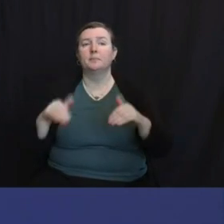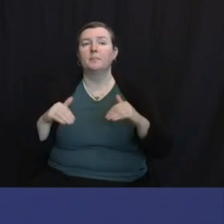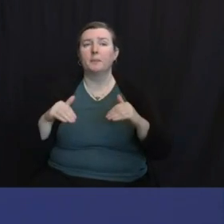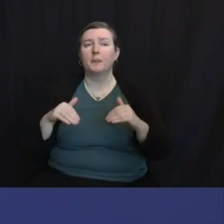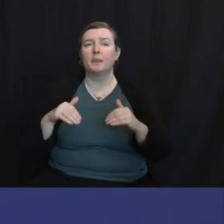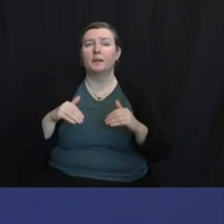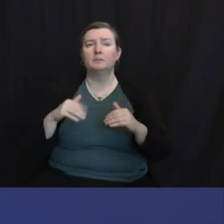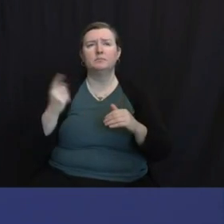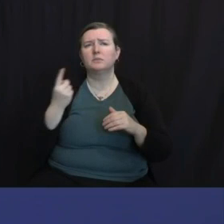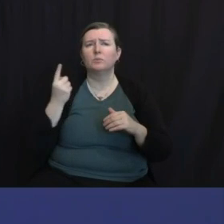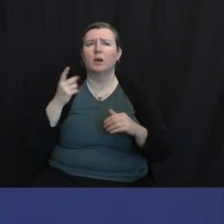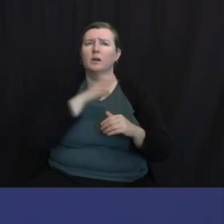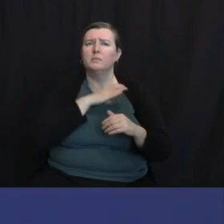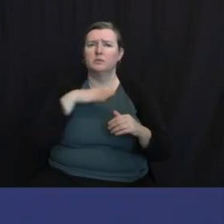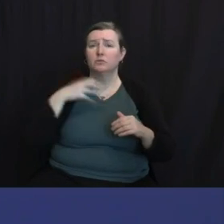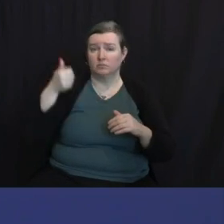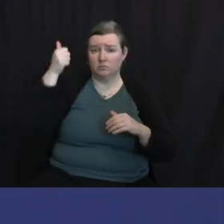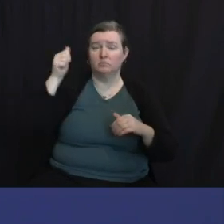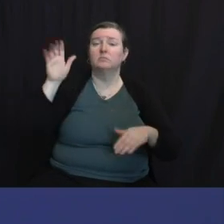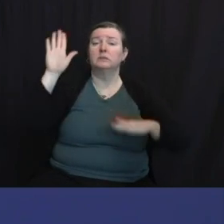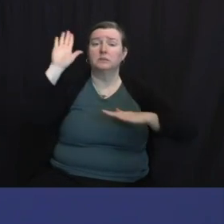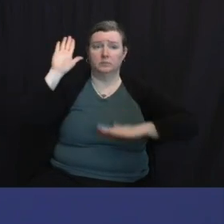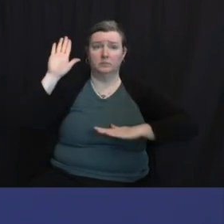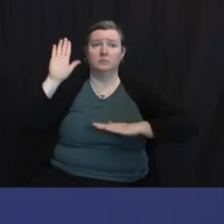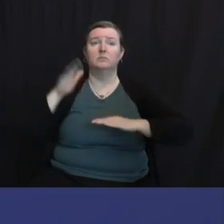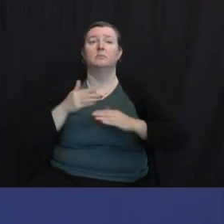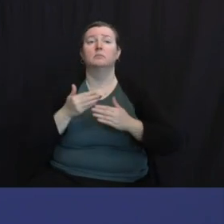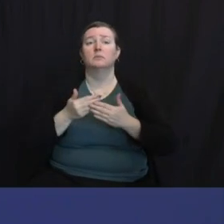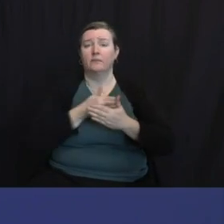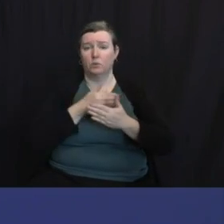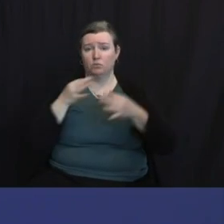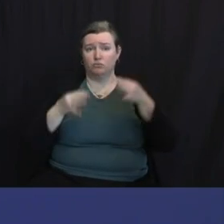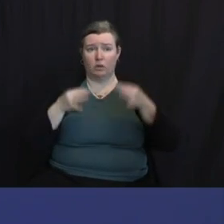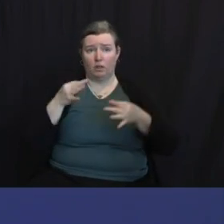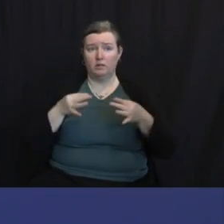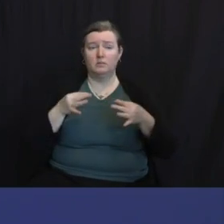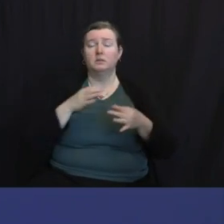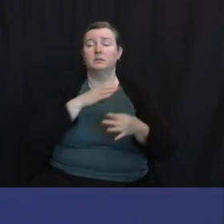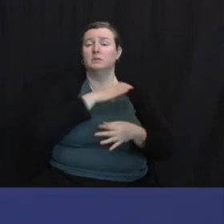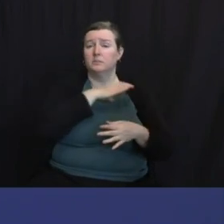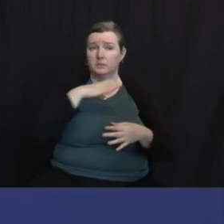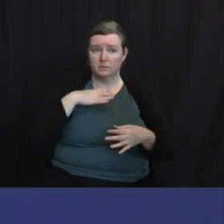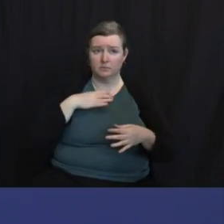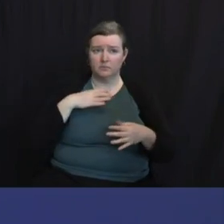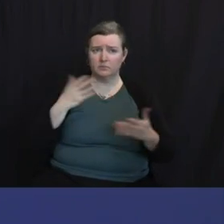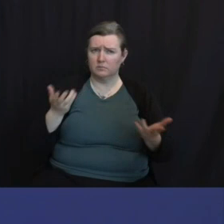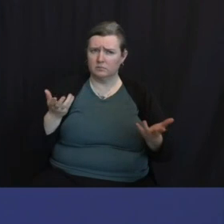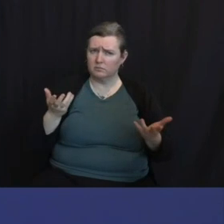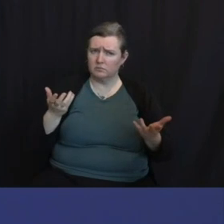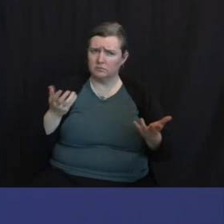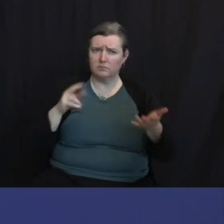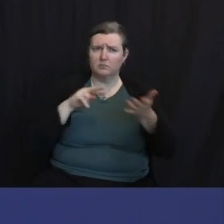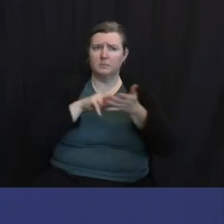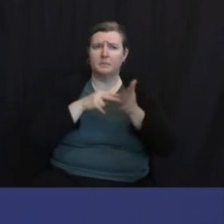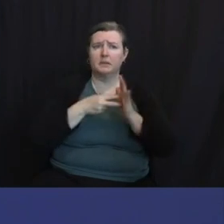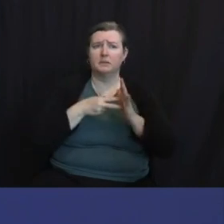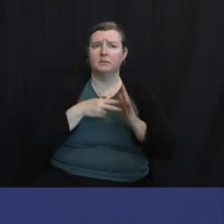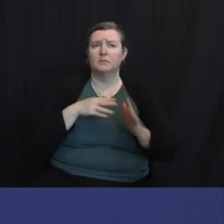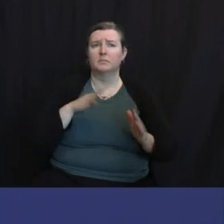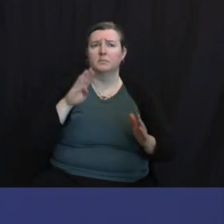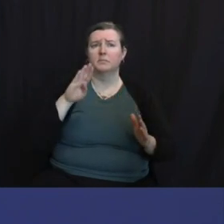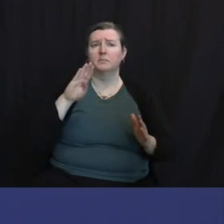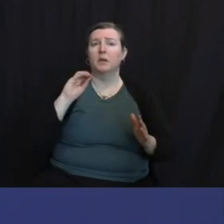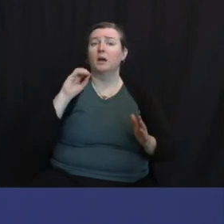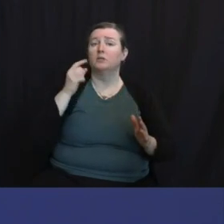the Assembly Judiciary Committee. Yep. Should we take that as an indication that the Boxer report is coming out soon?